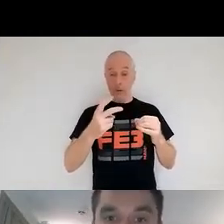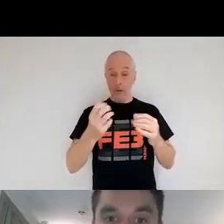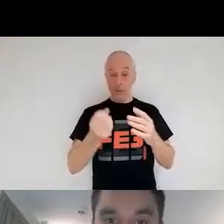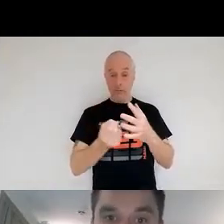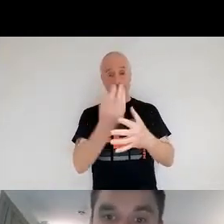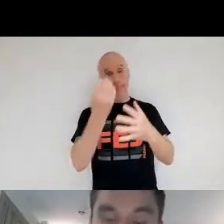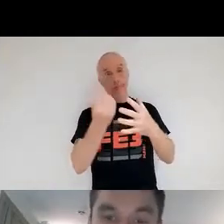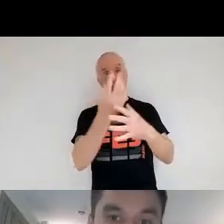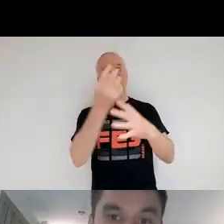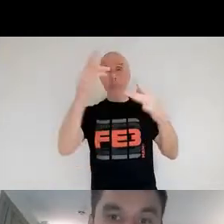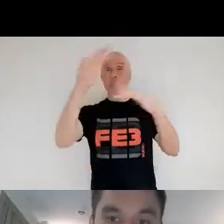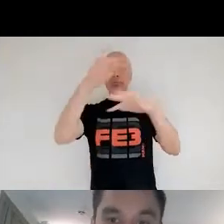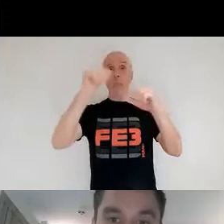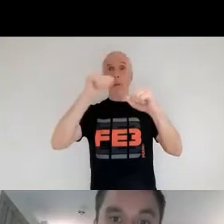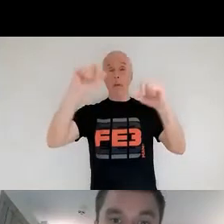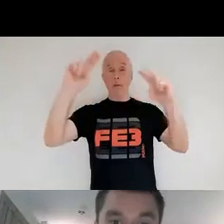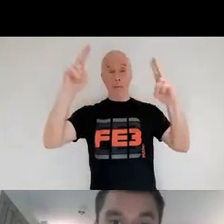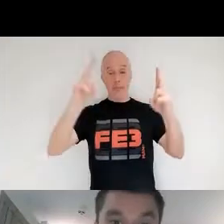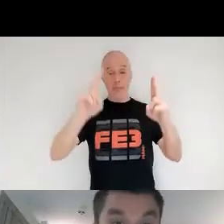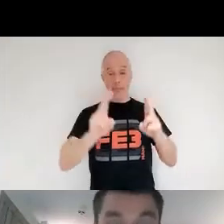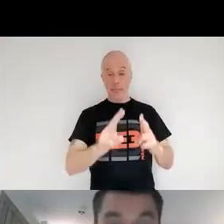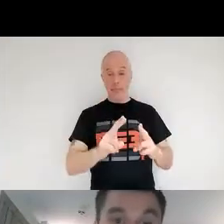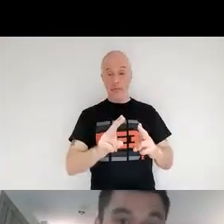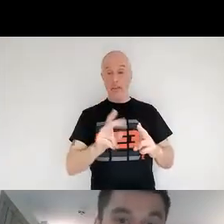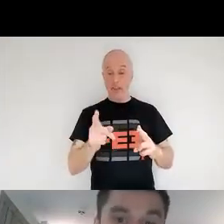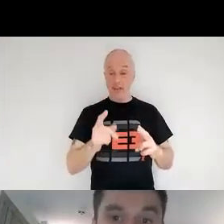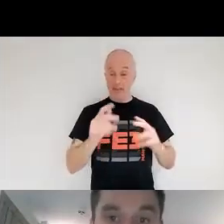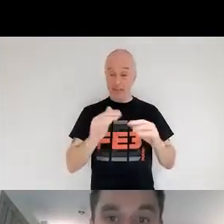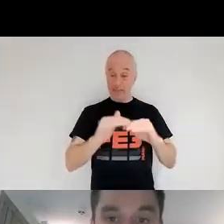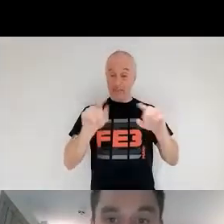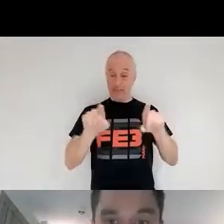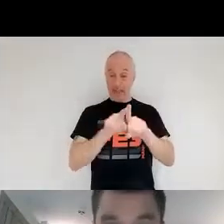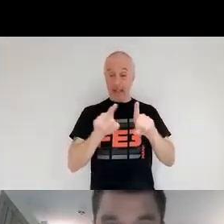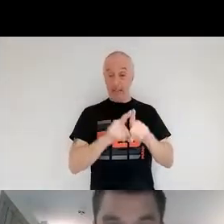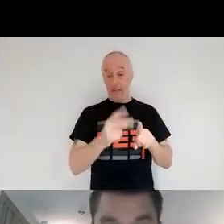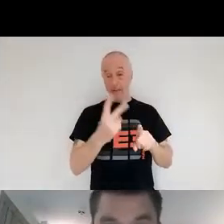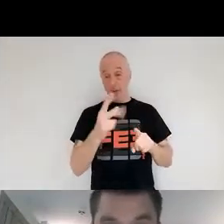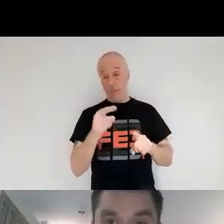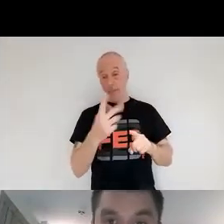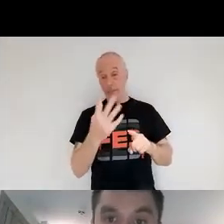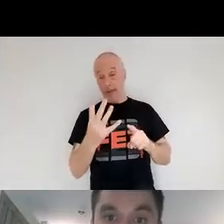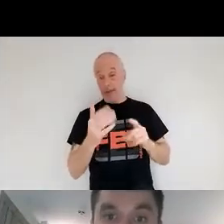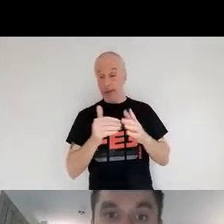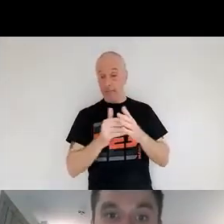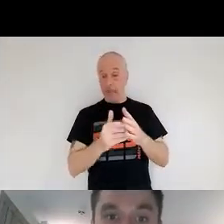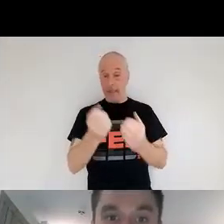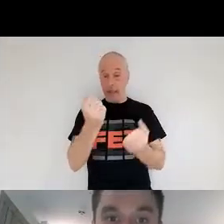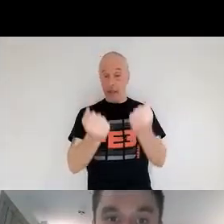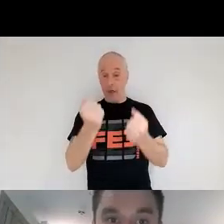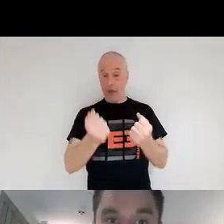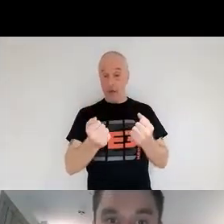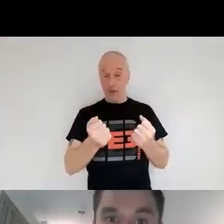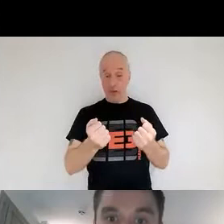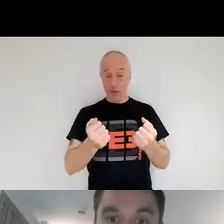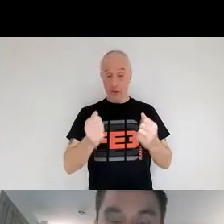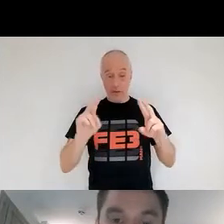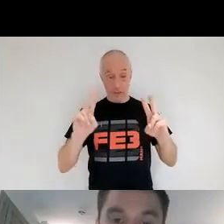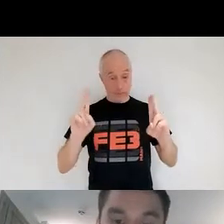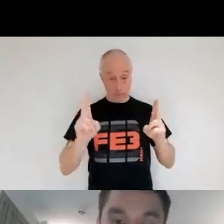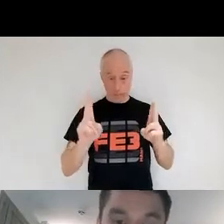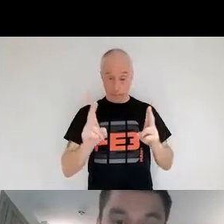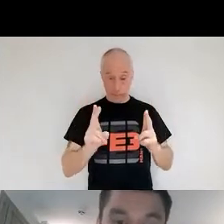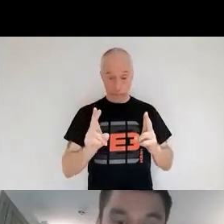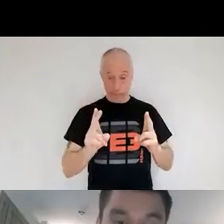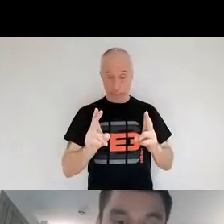of primary intent. The primary intent is really commercial, in trying to unlock that chicken and egg and start the